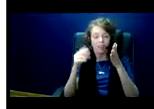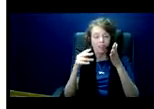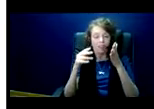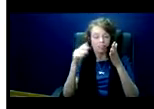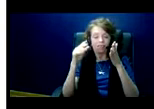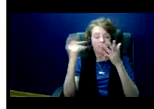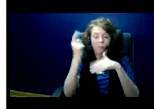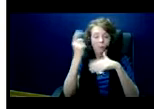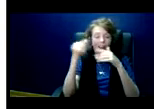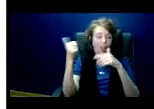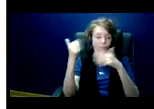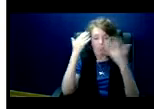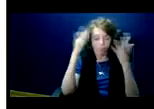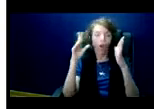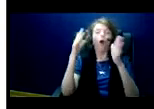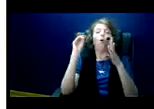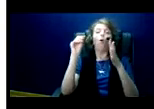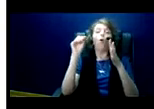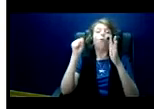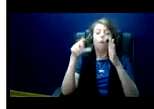but I'm not positive. They're both gray.